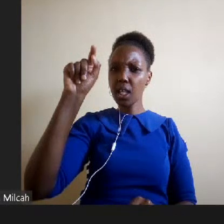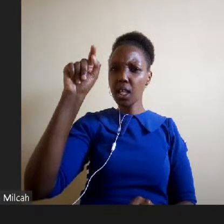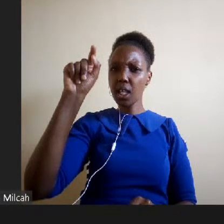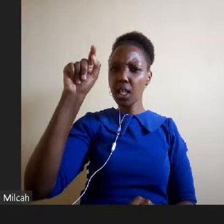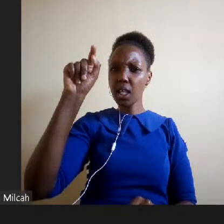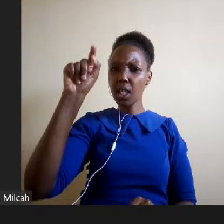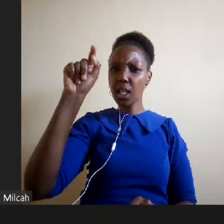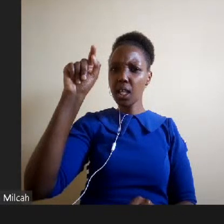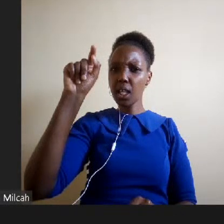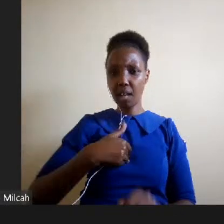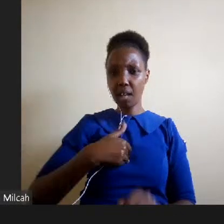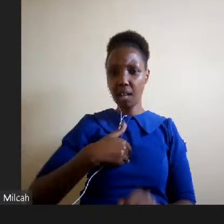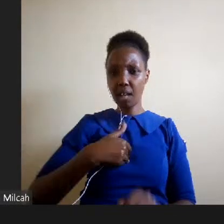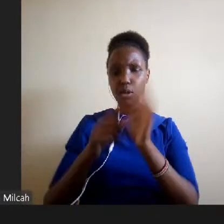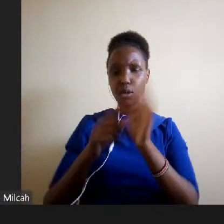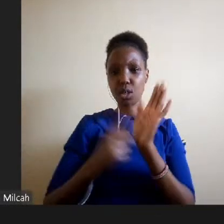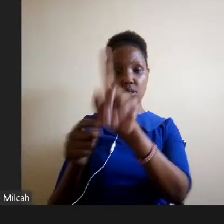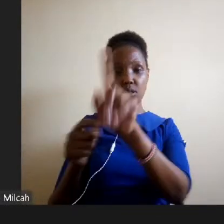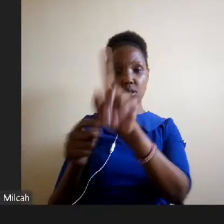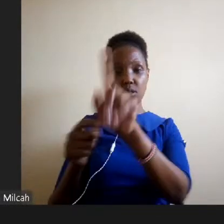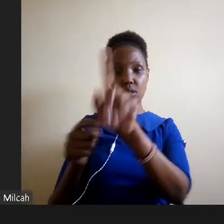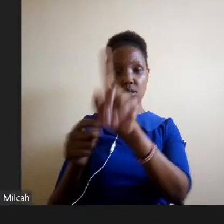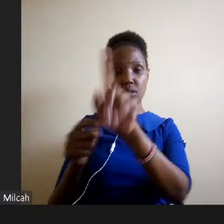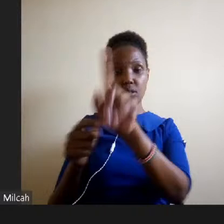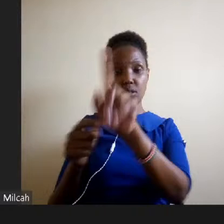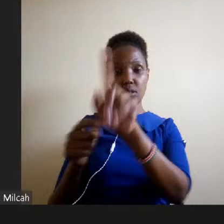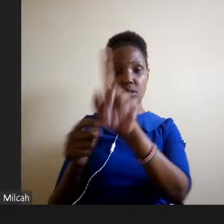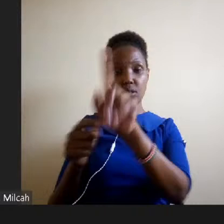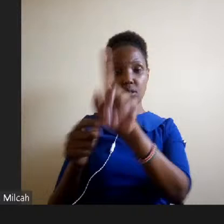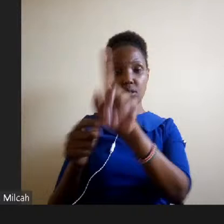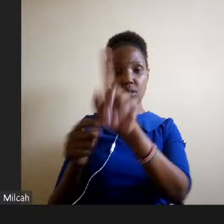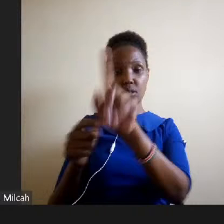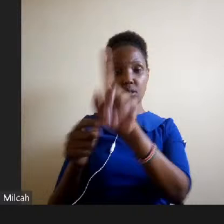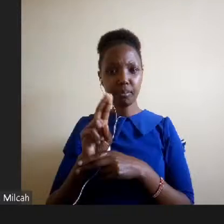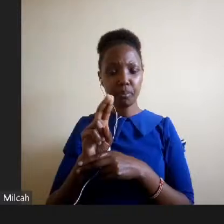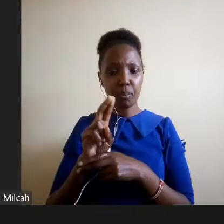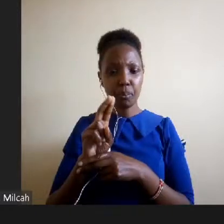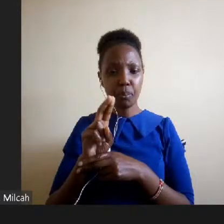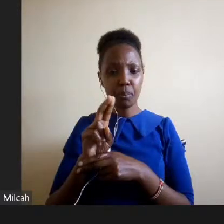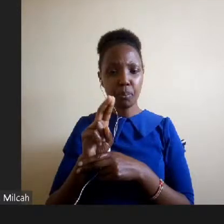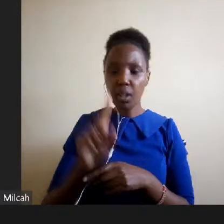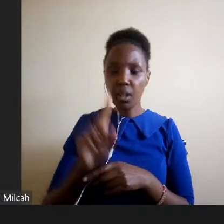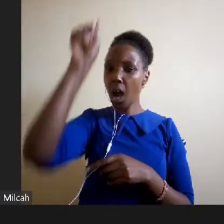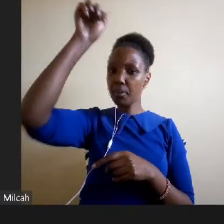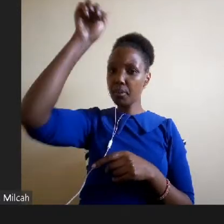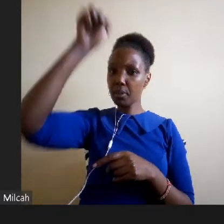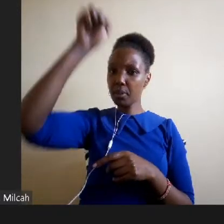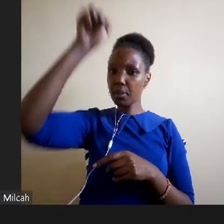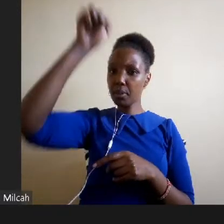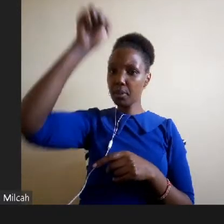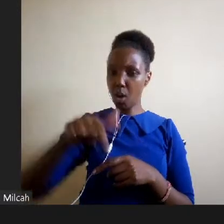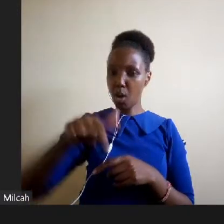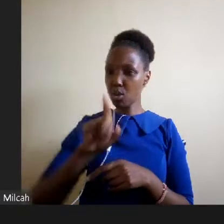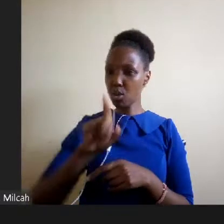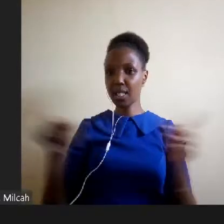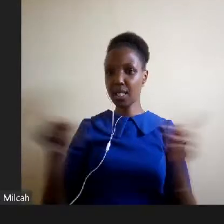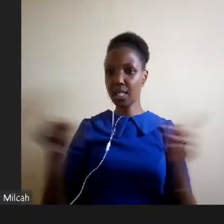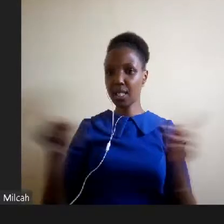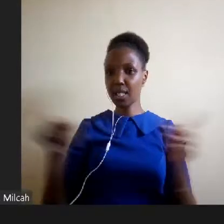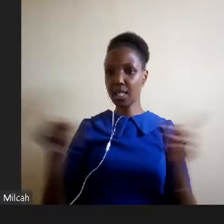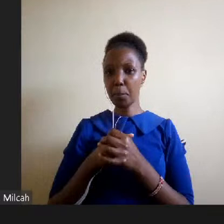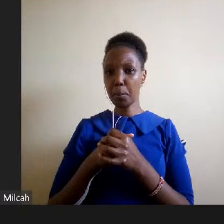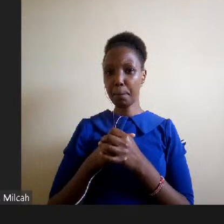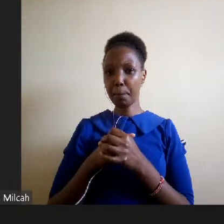you how you can do it, because you only use the 4 arrows, the up, down, and the side arrows, and get into the land of